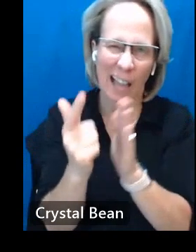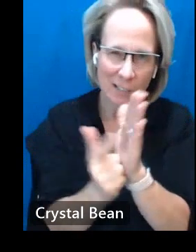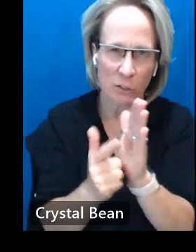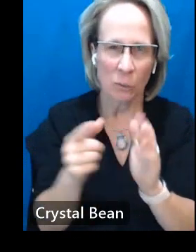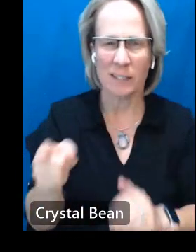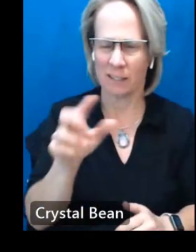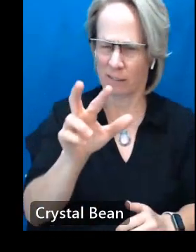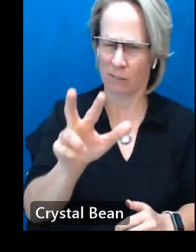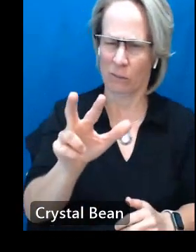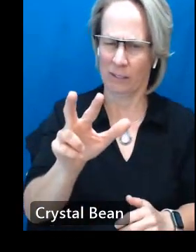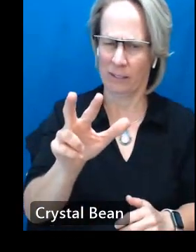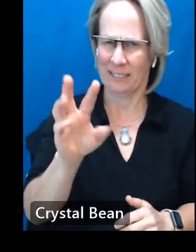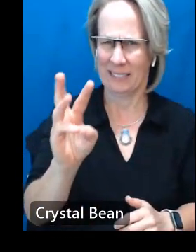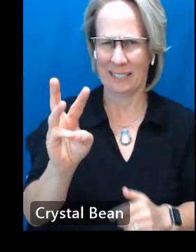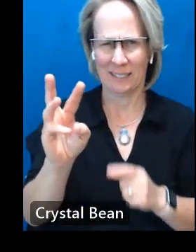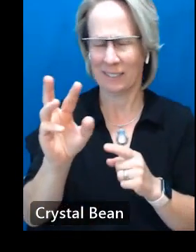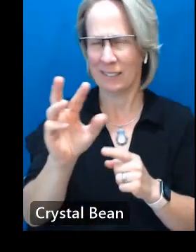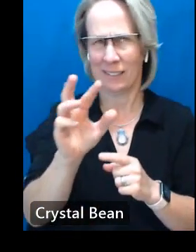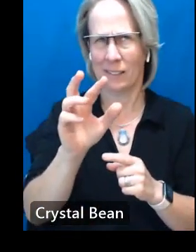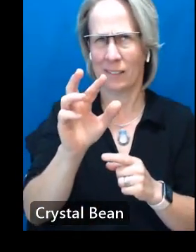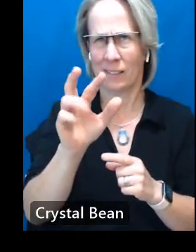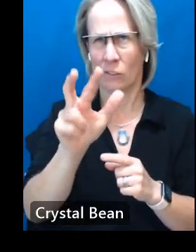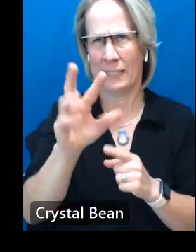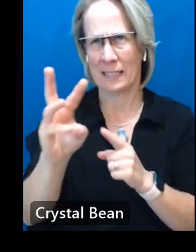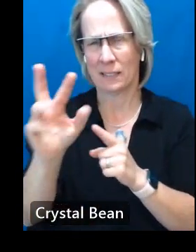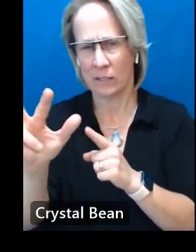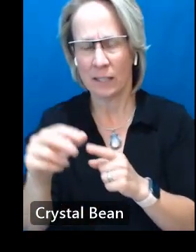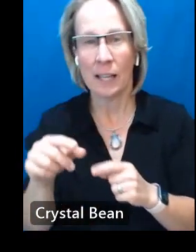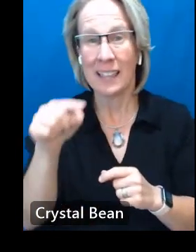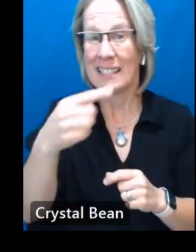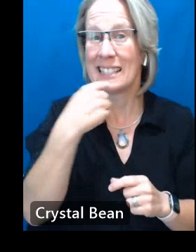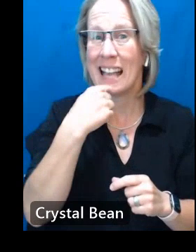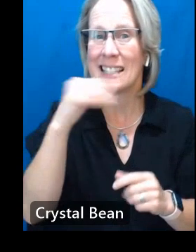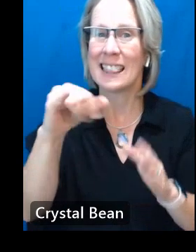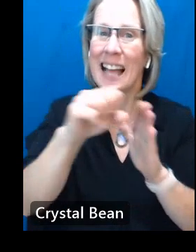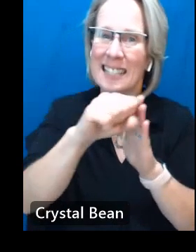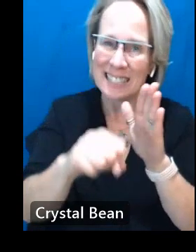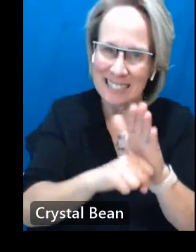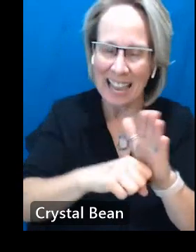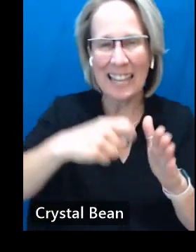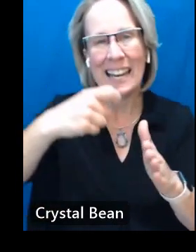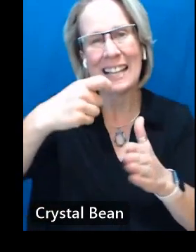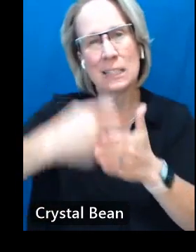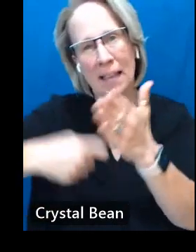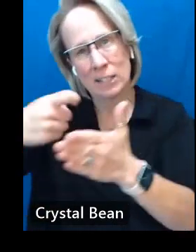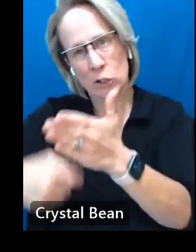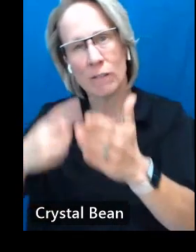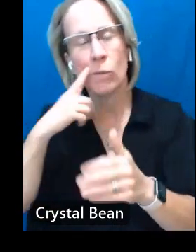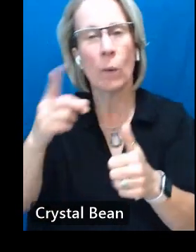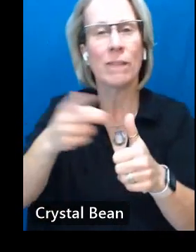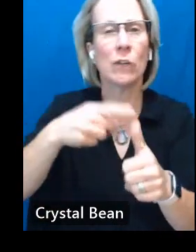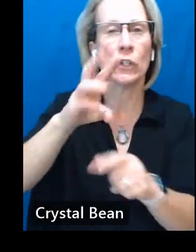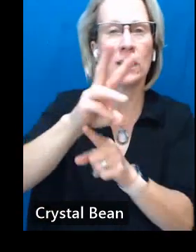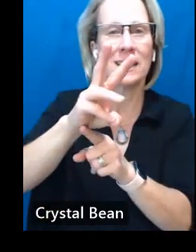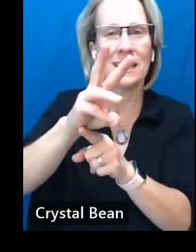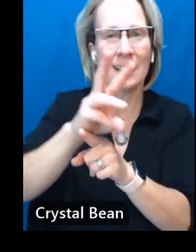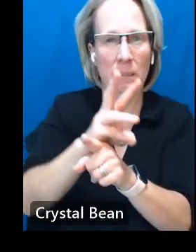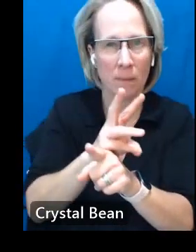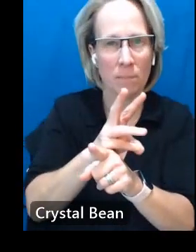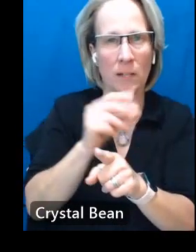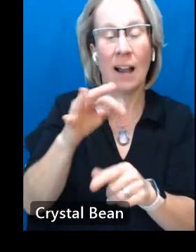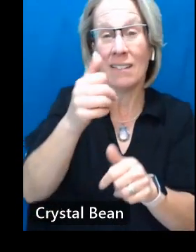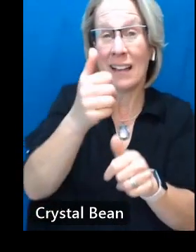And so this states that state agency expenditures for the first 6 months of every odd-numbered fiscal year are